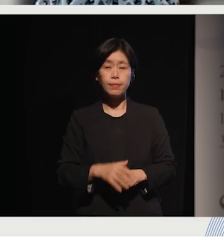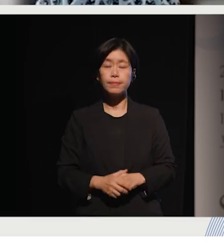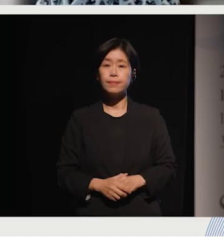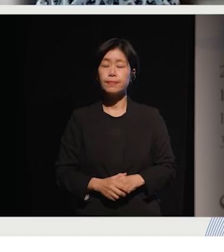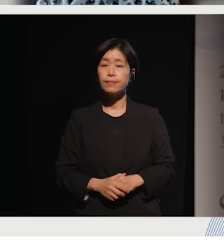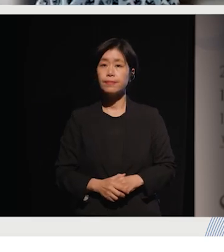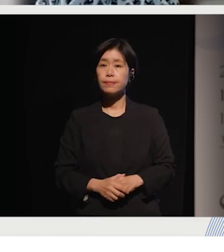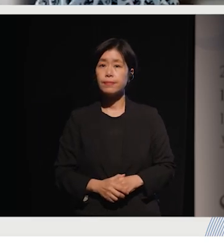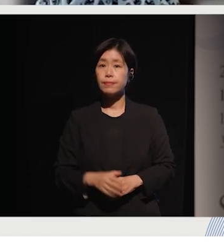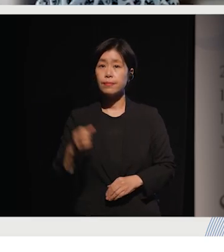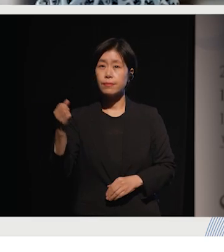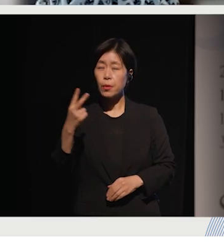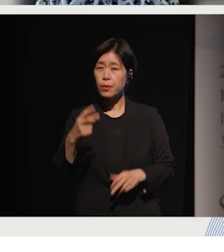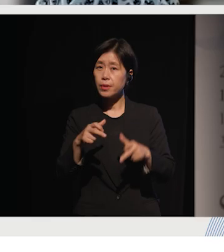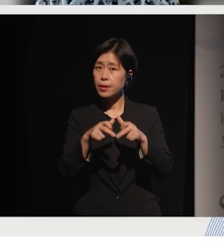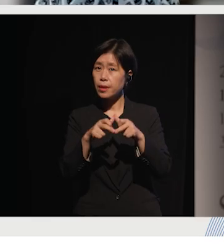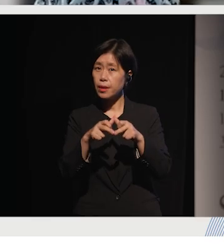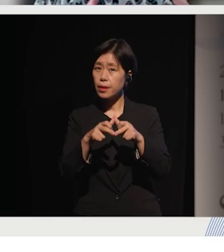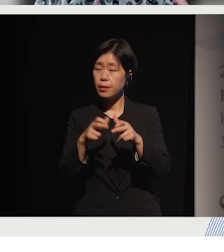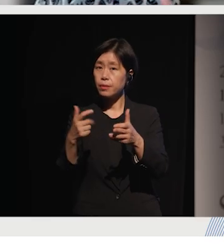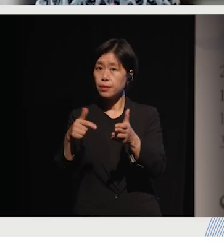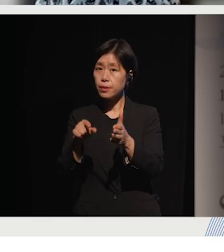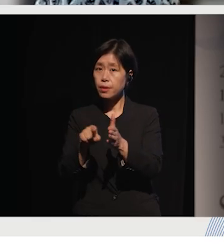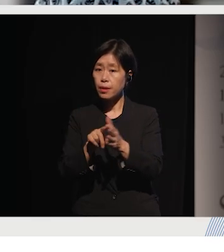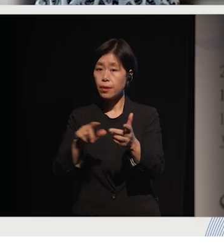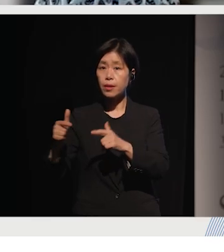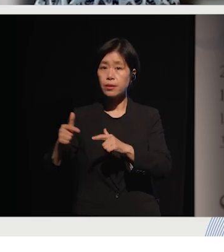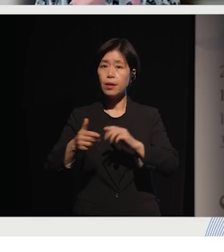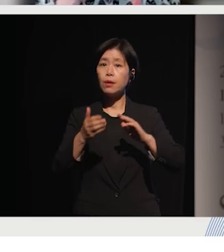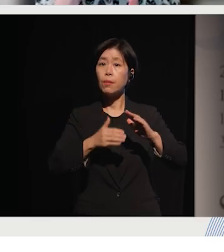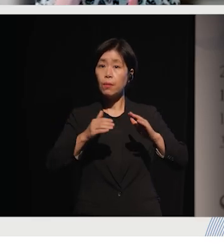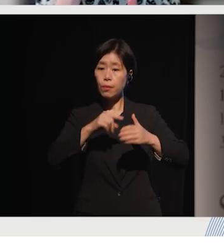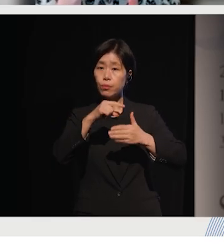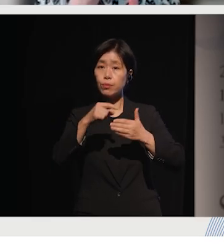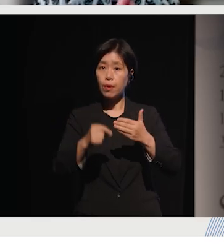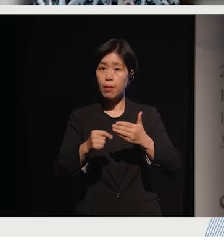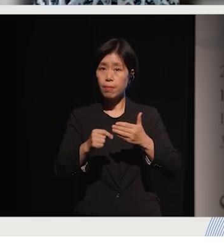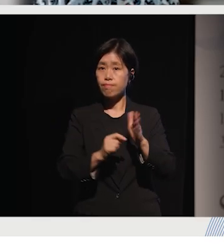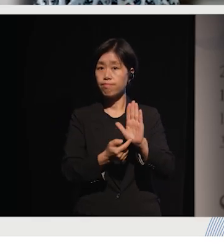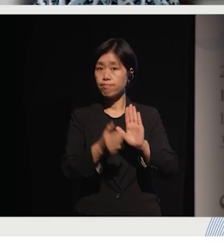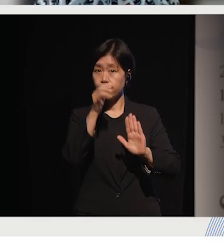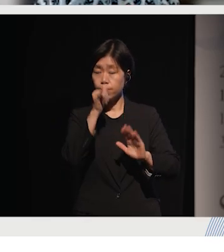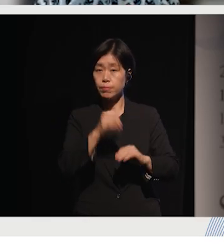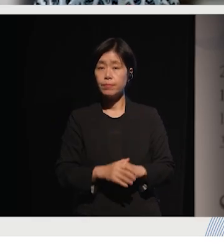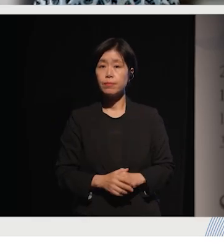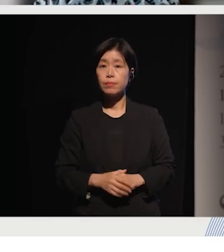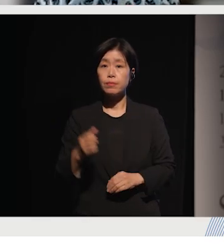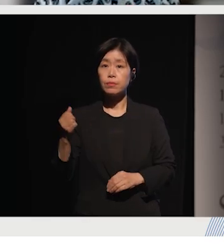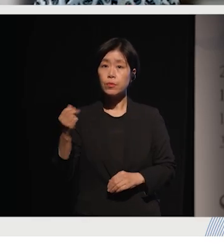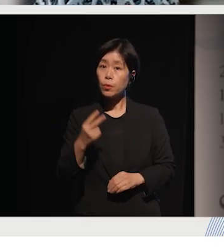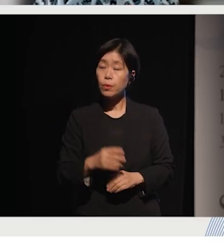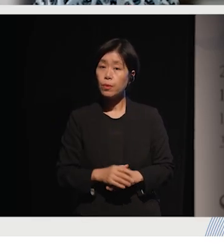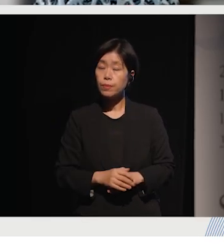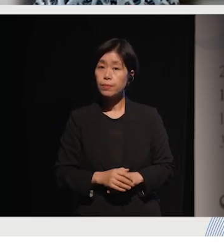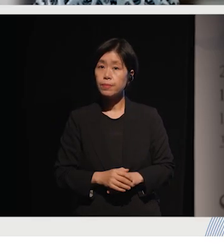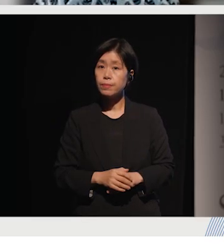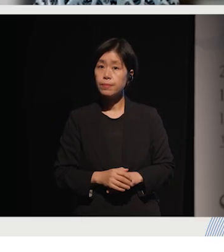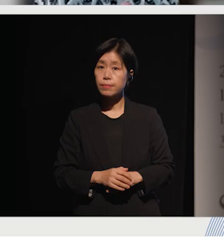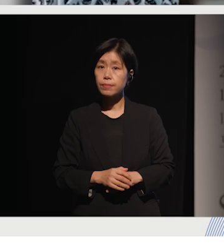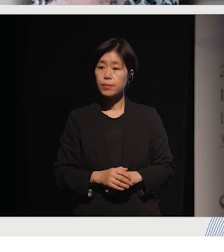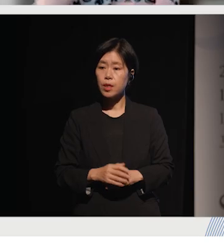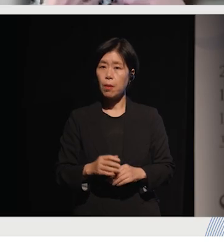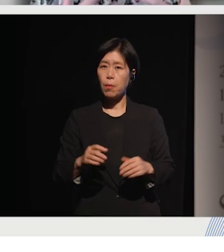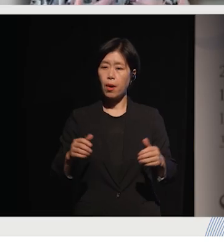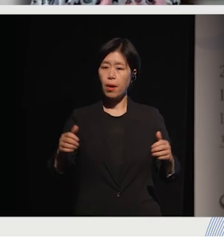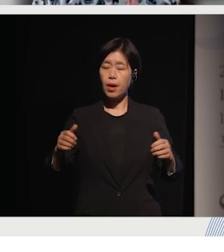public programs for people with disabilities, and we also collaborate with the Human Resources Office and the Equal Employment